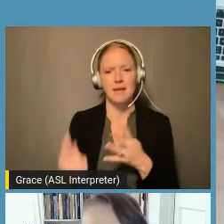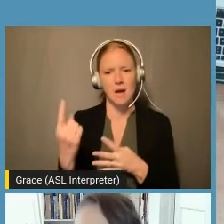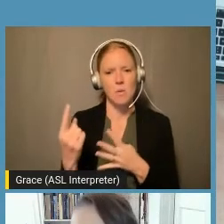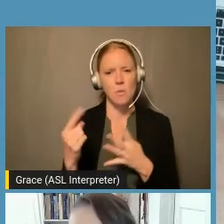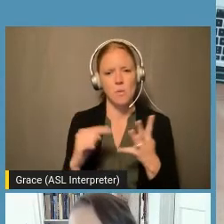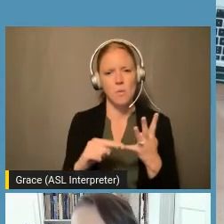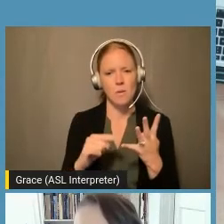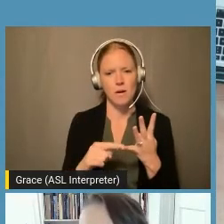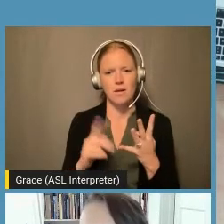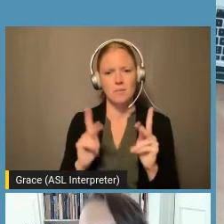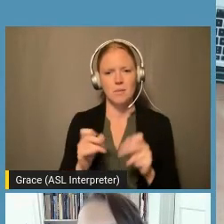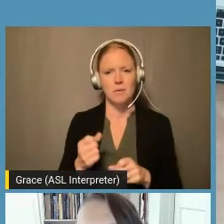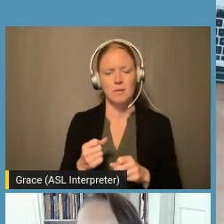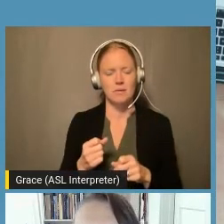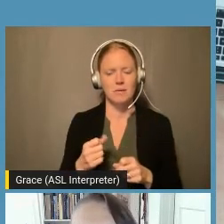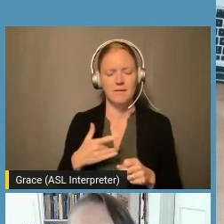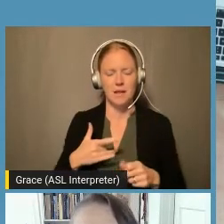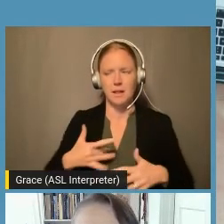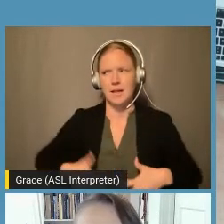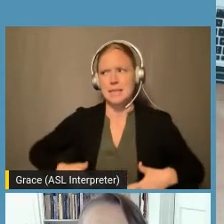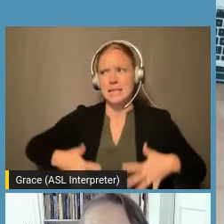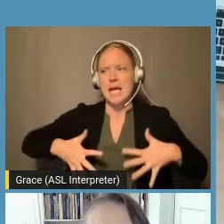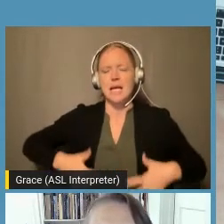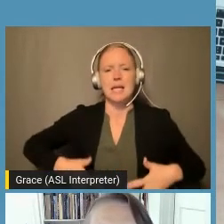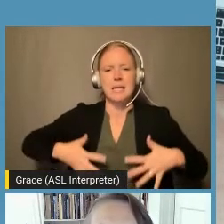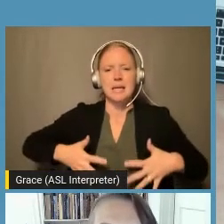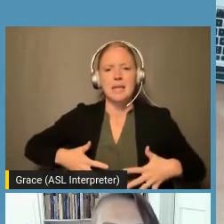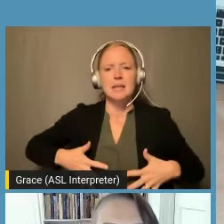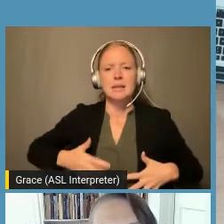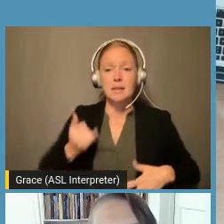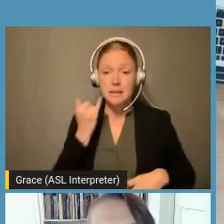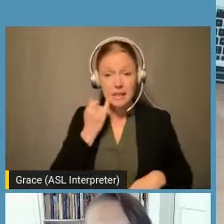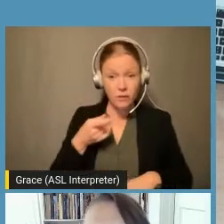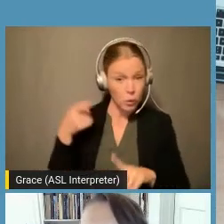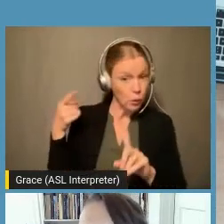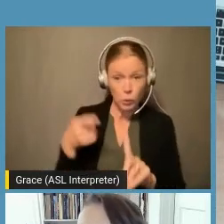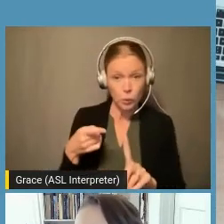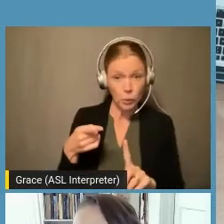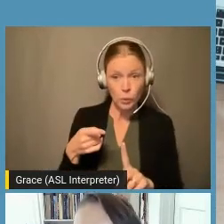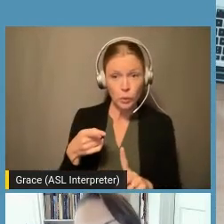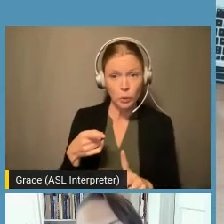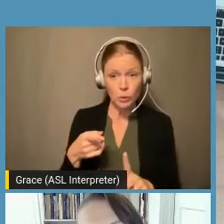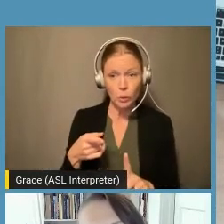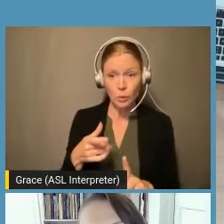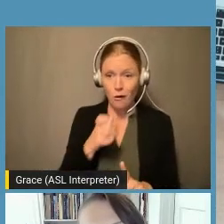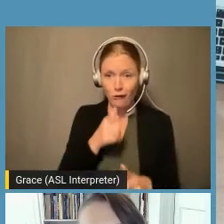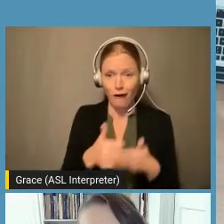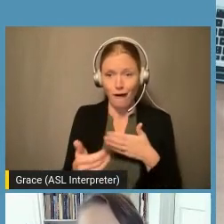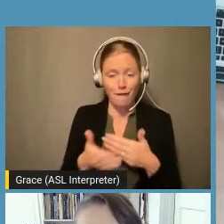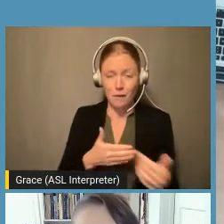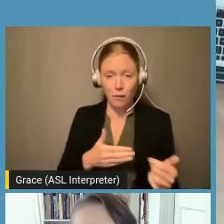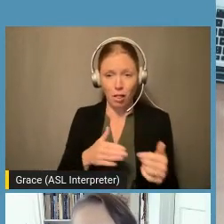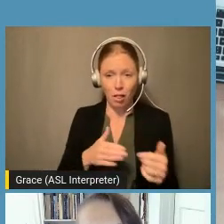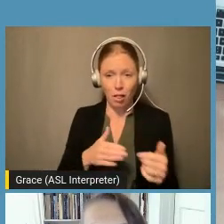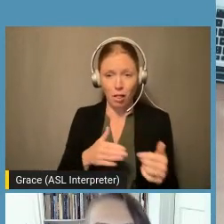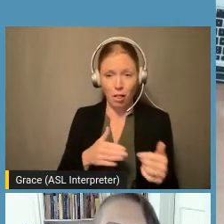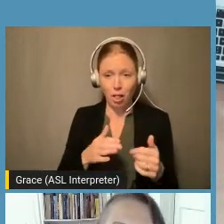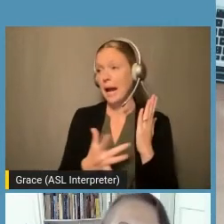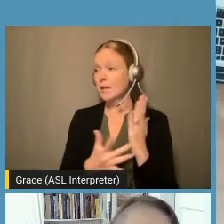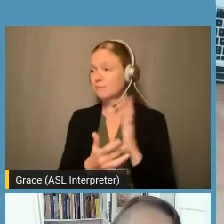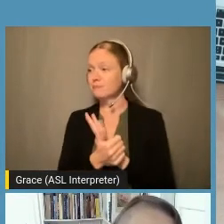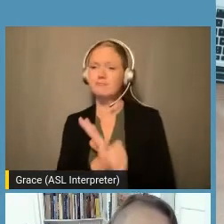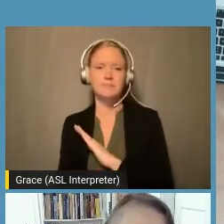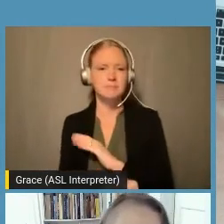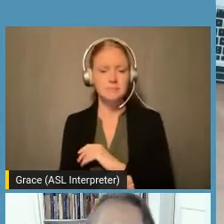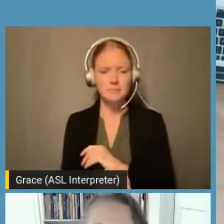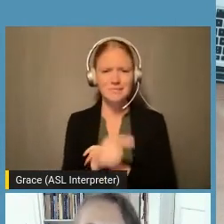most anxiety if it's not something that you yourself are comfortable taking on, because you have to